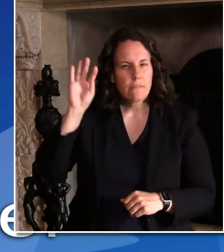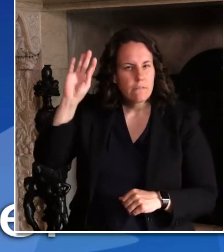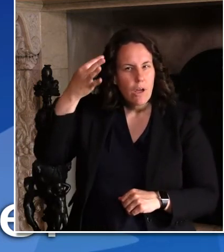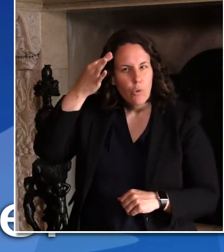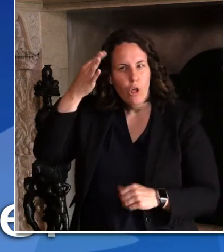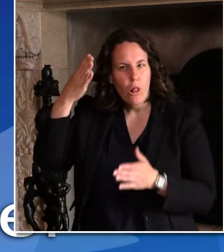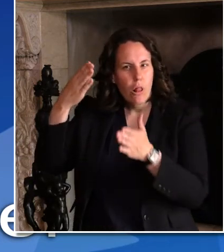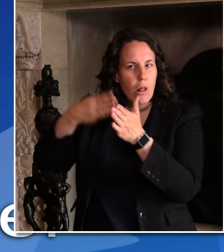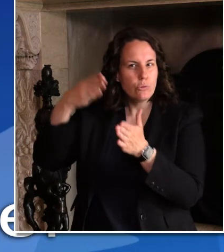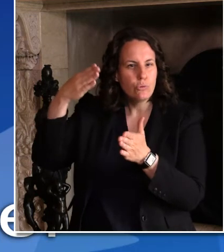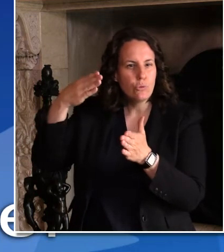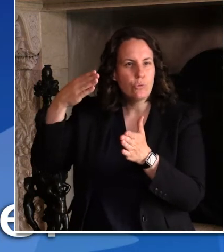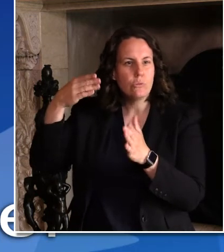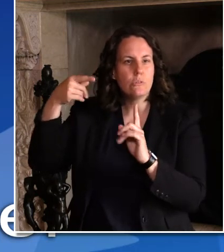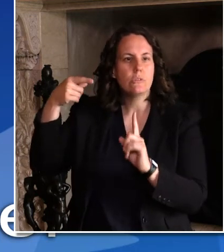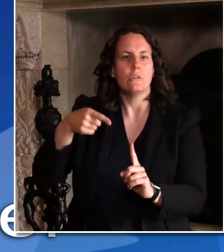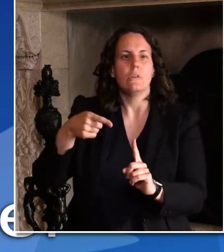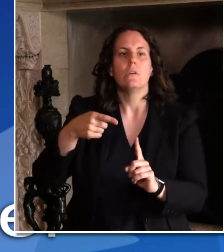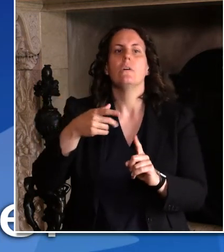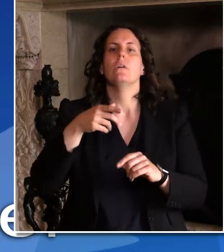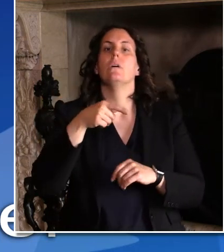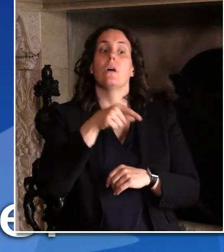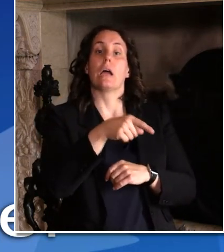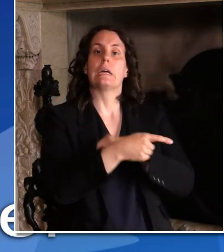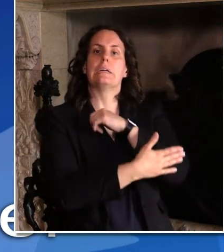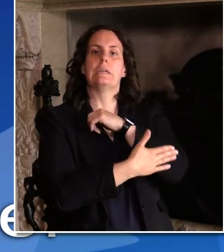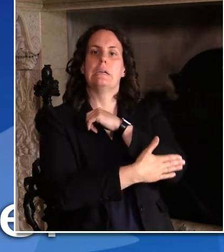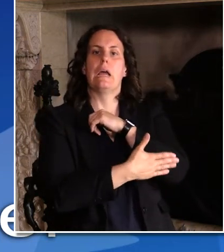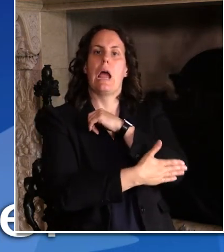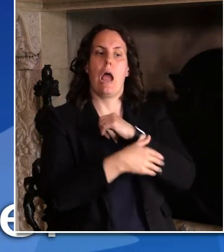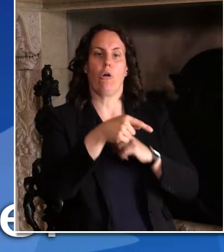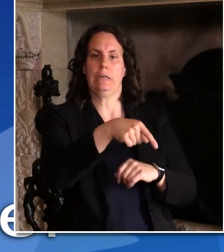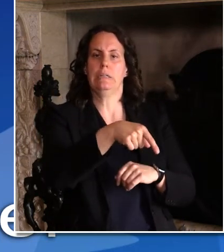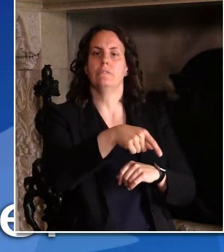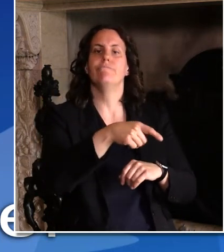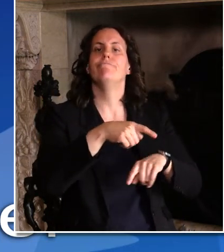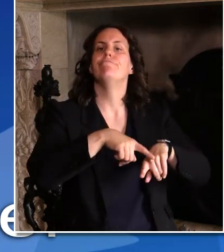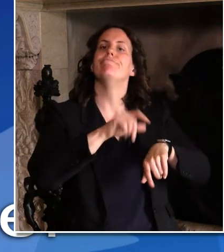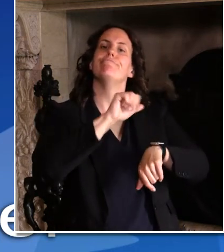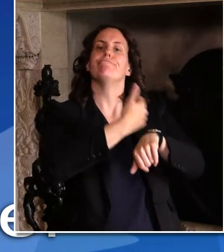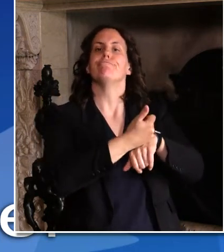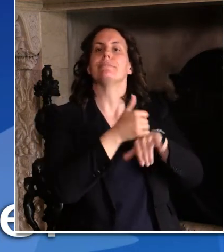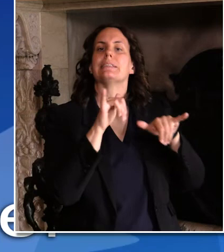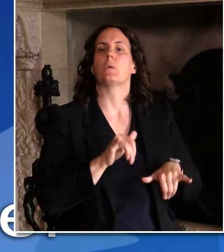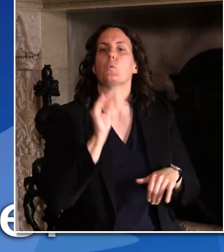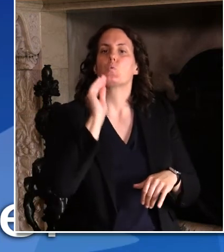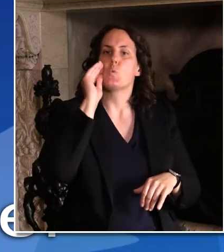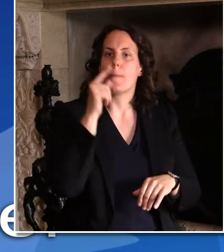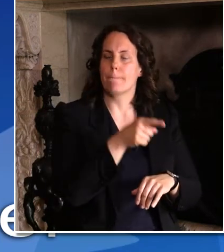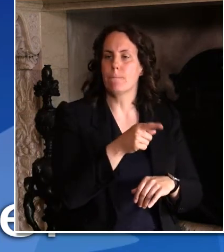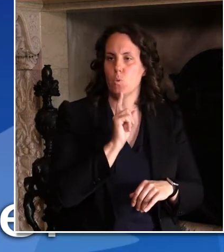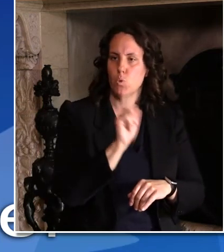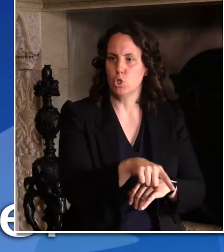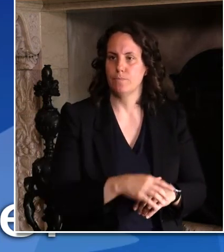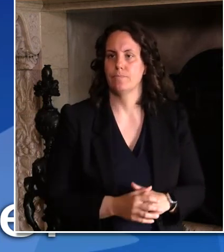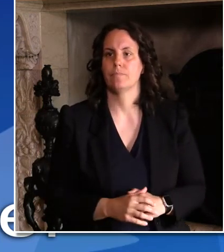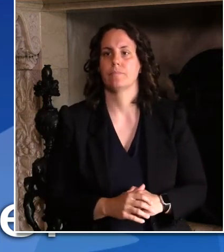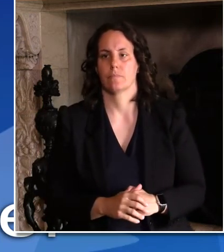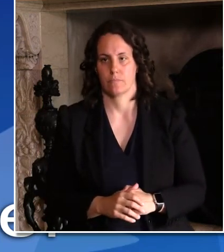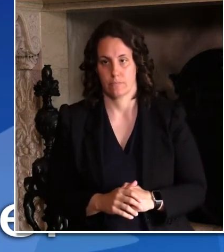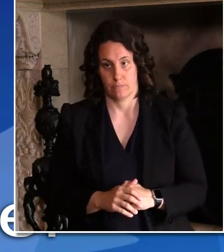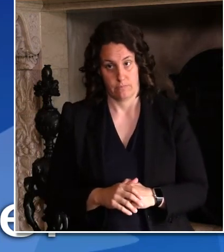like you and the Elections Commission are also listed as defendants. What would the near and long-term consequences be if those local orders are